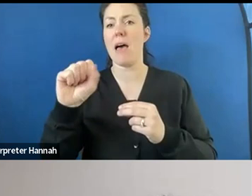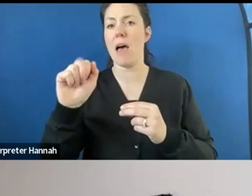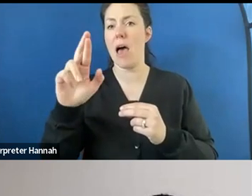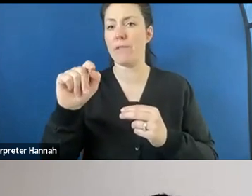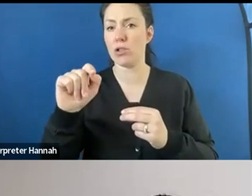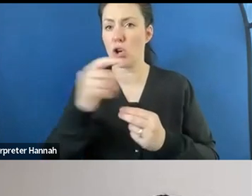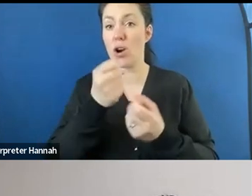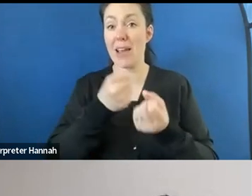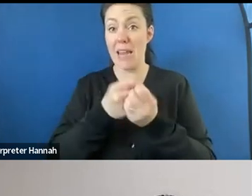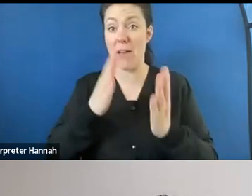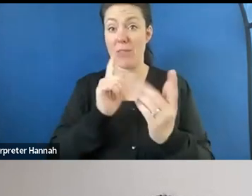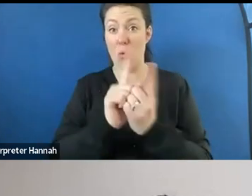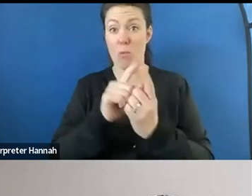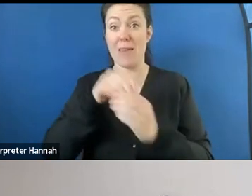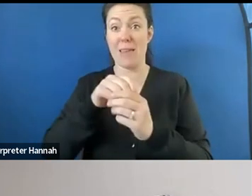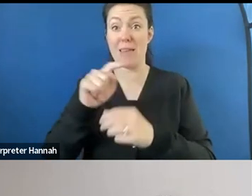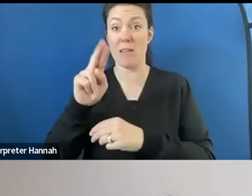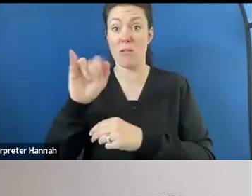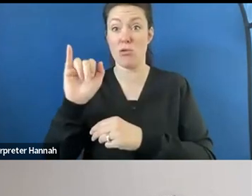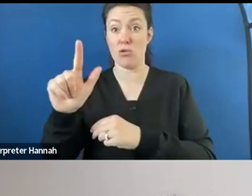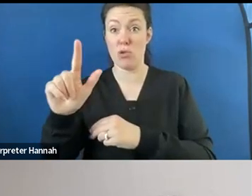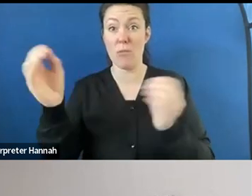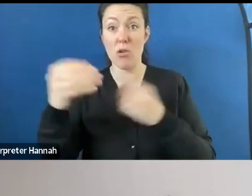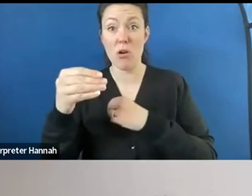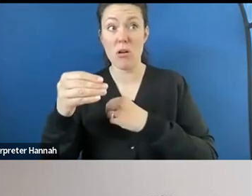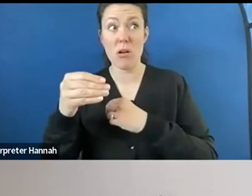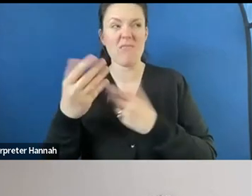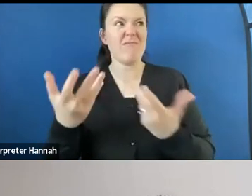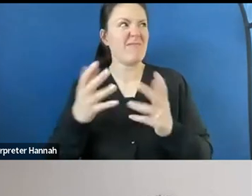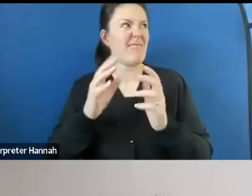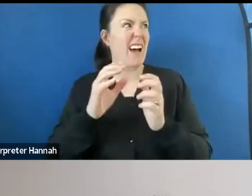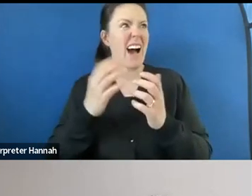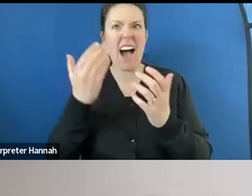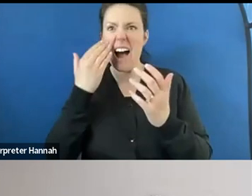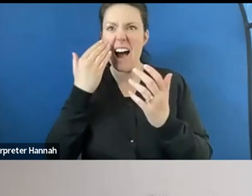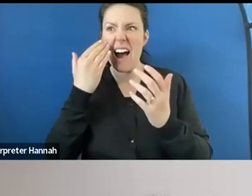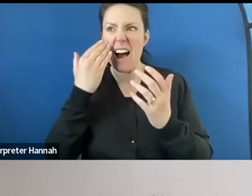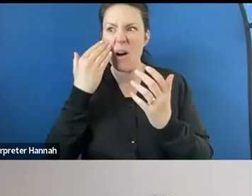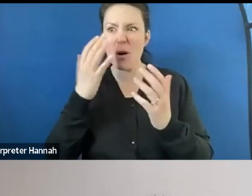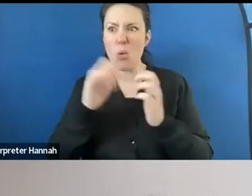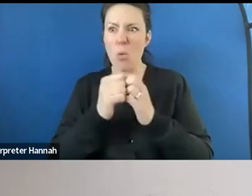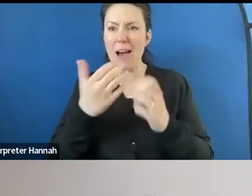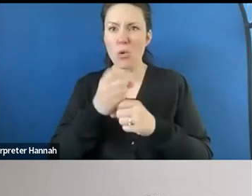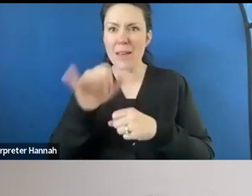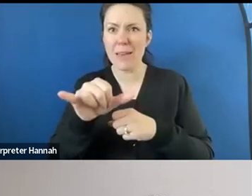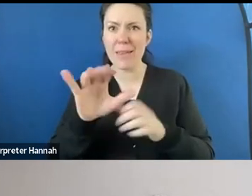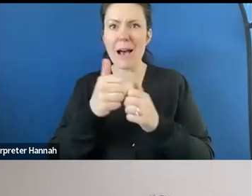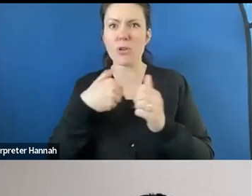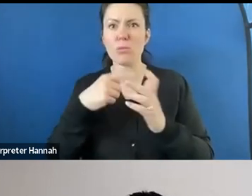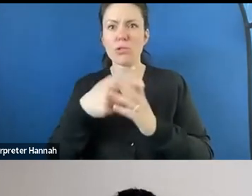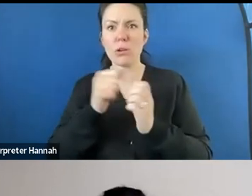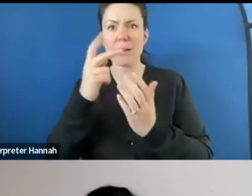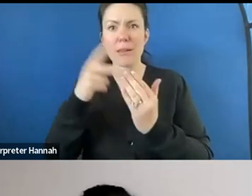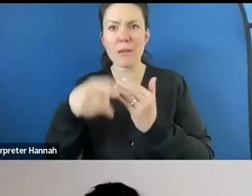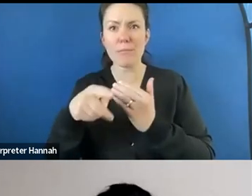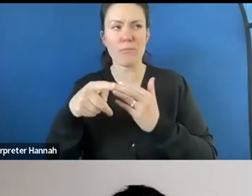advocate that meet at tribal offices and stuff. I want to know how we can get that. I want to know how we can start getting those